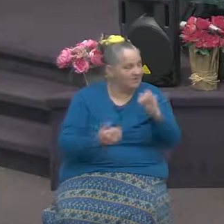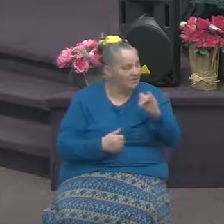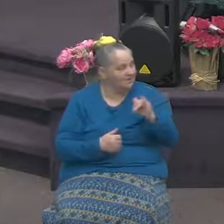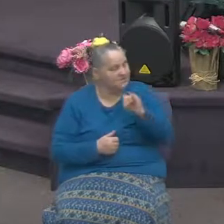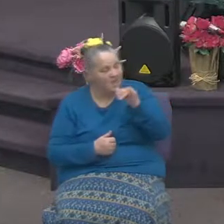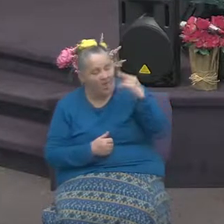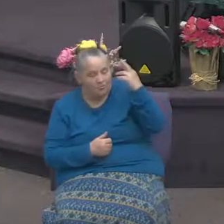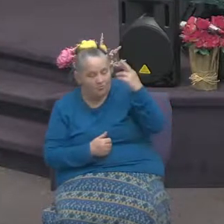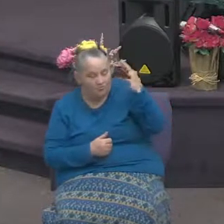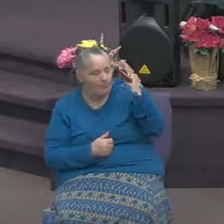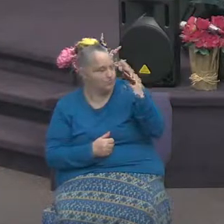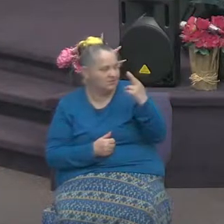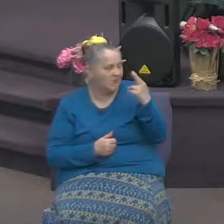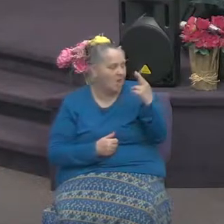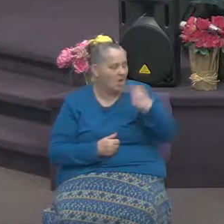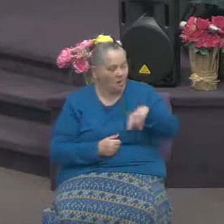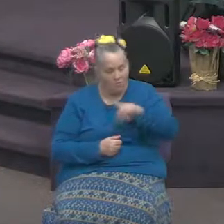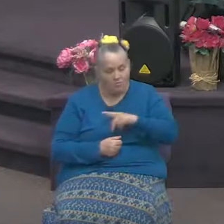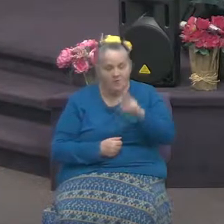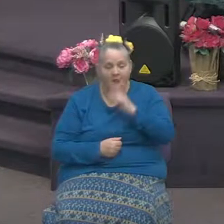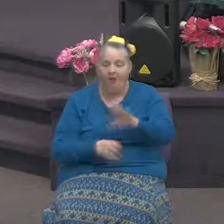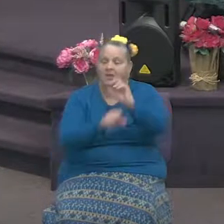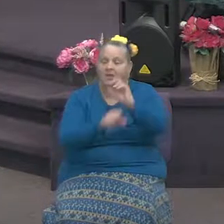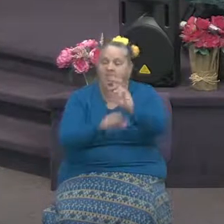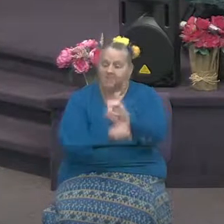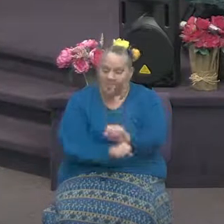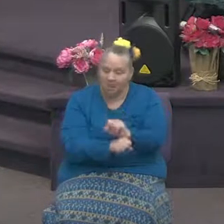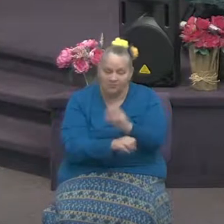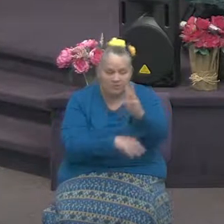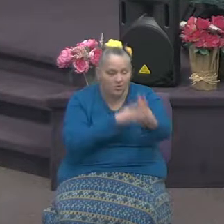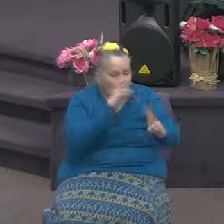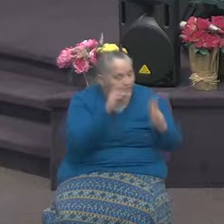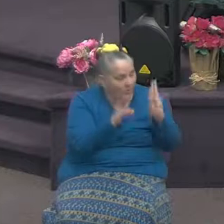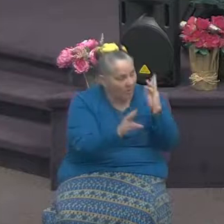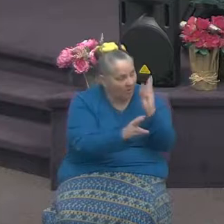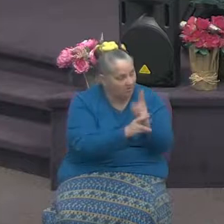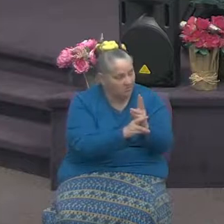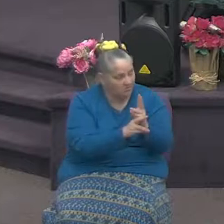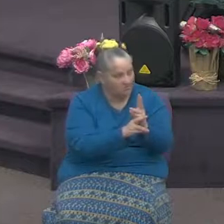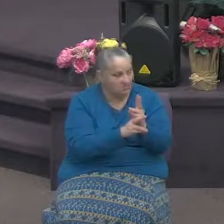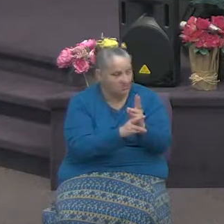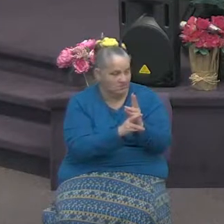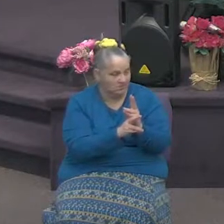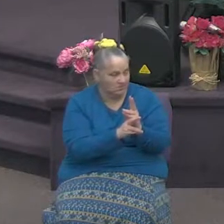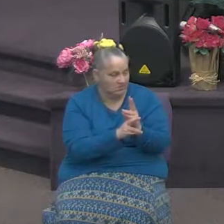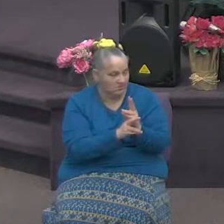not realizing that we are slaves to the world.